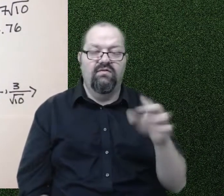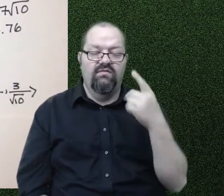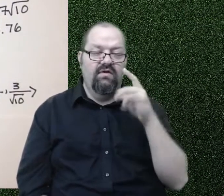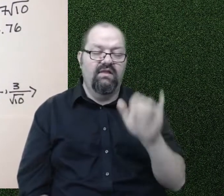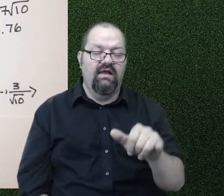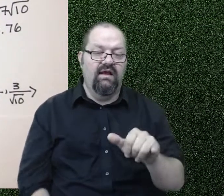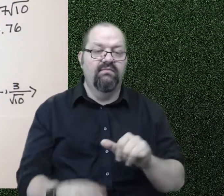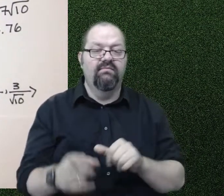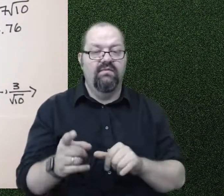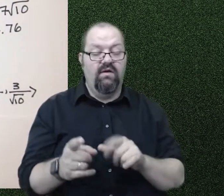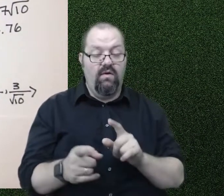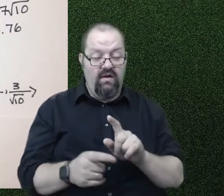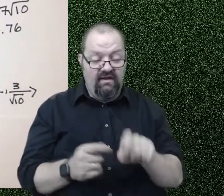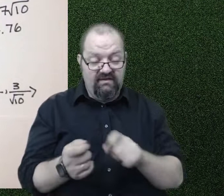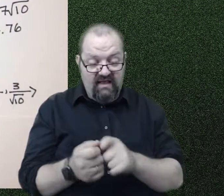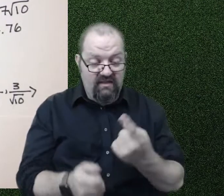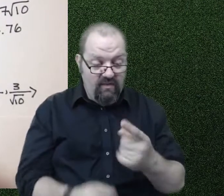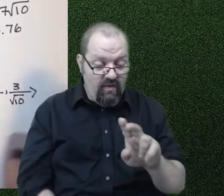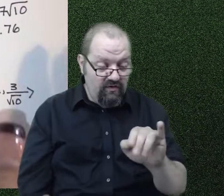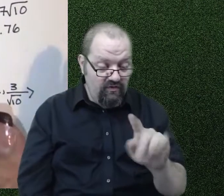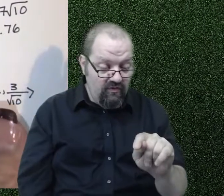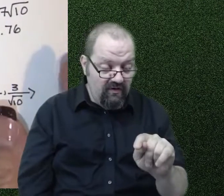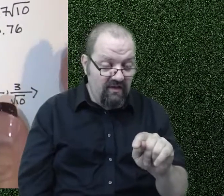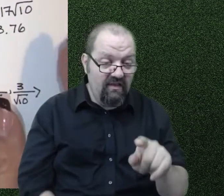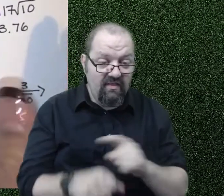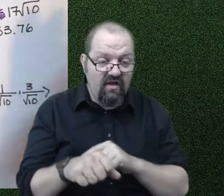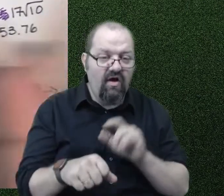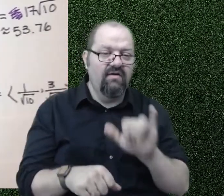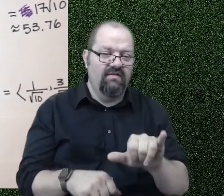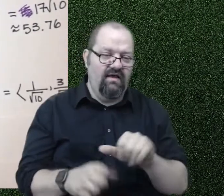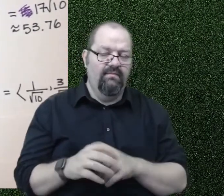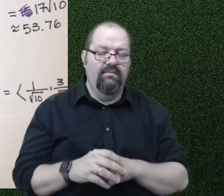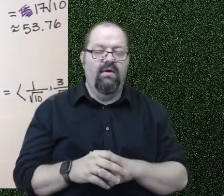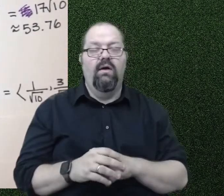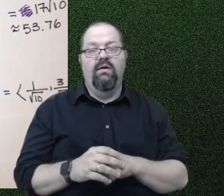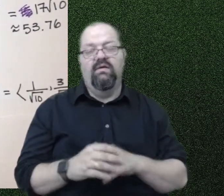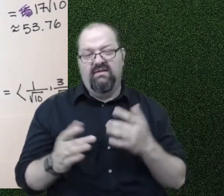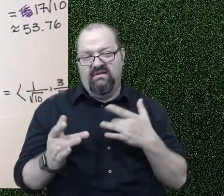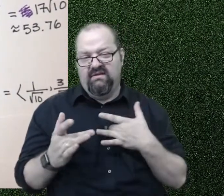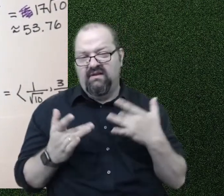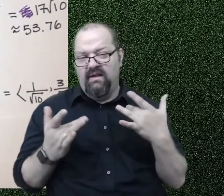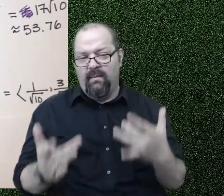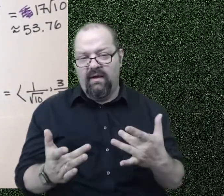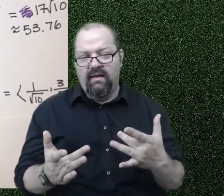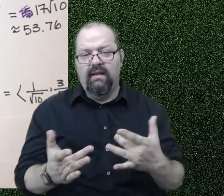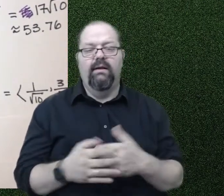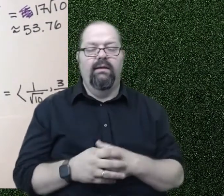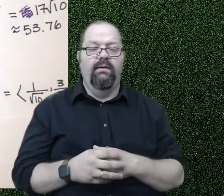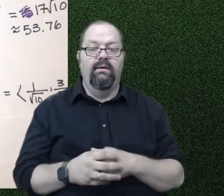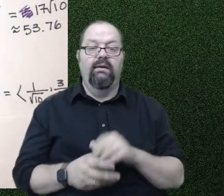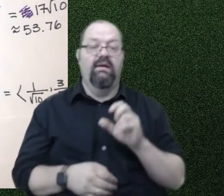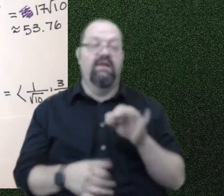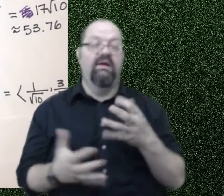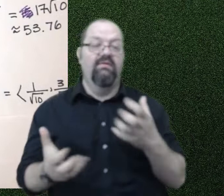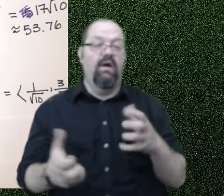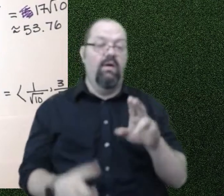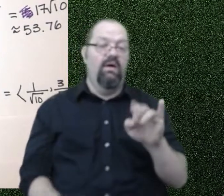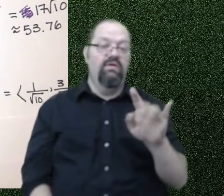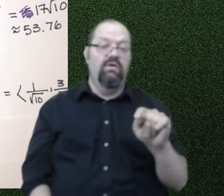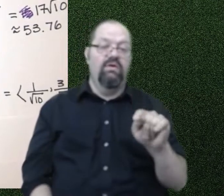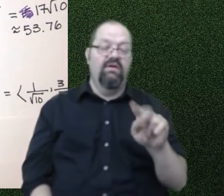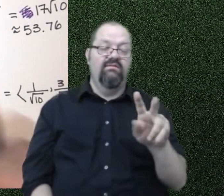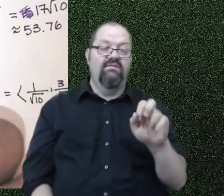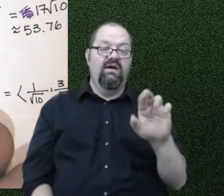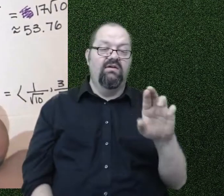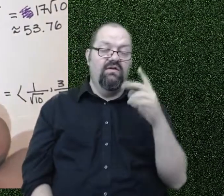is exactly 1 unit long. In general, if I want the unit vector in the direction of V,